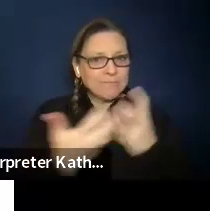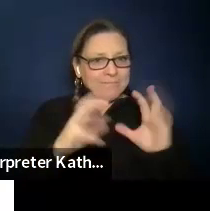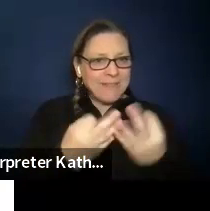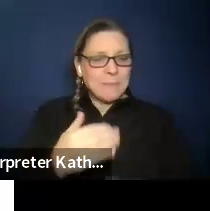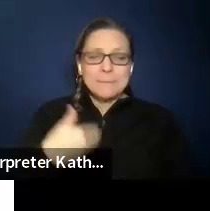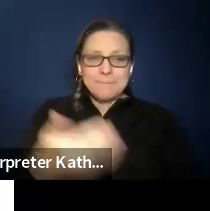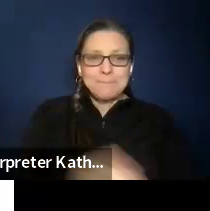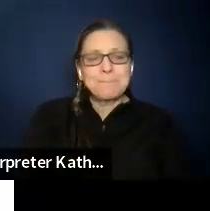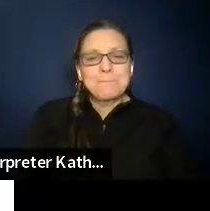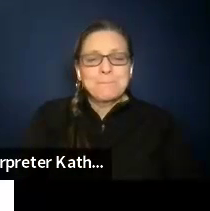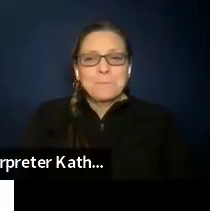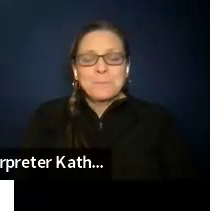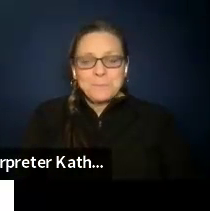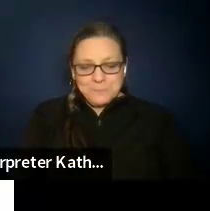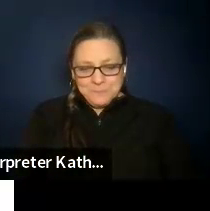slide, please.